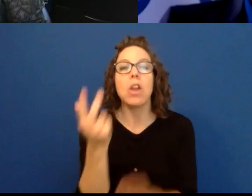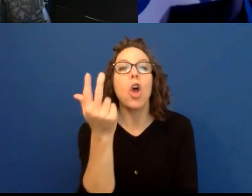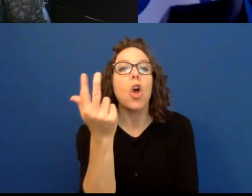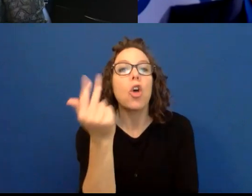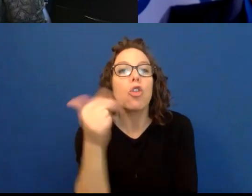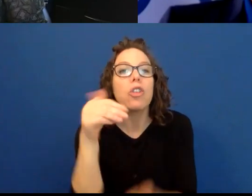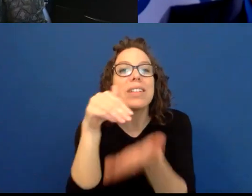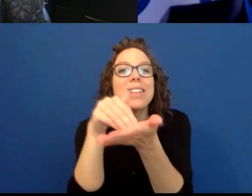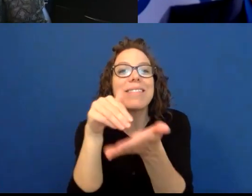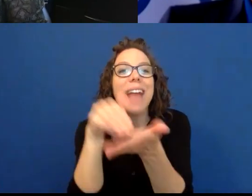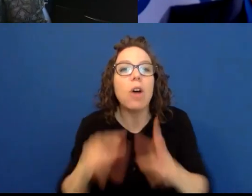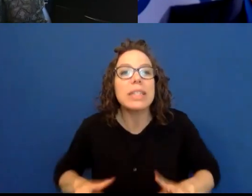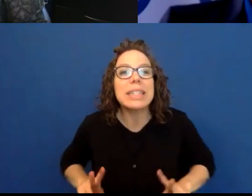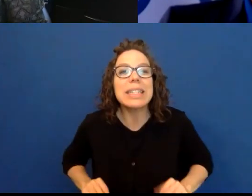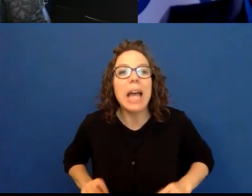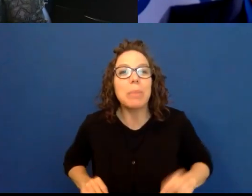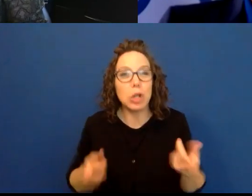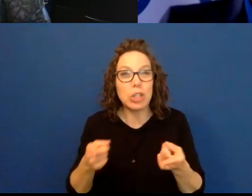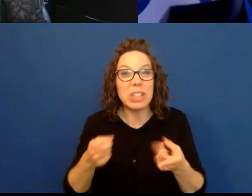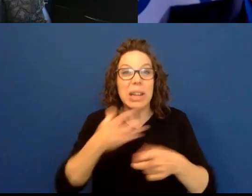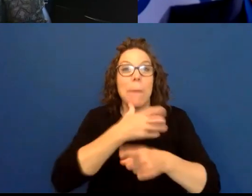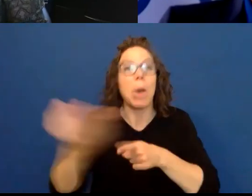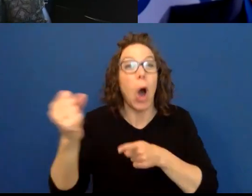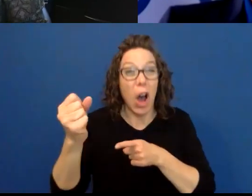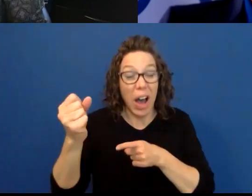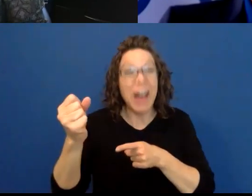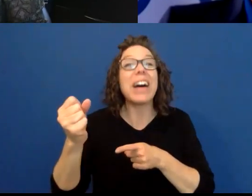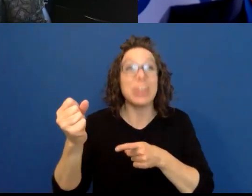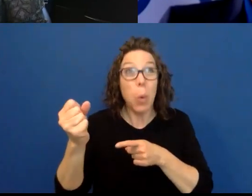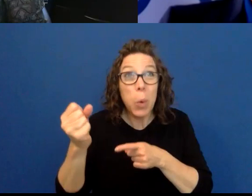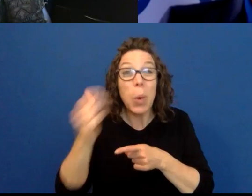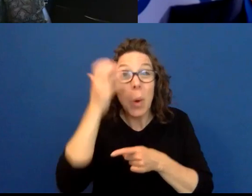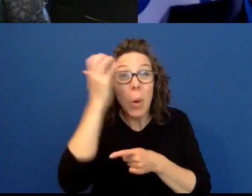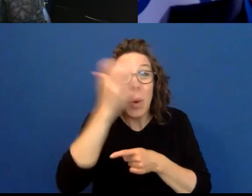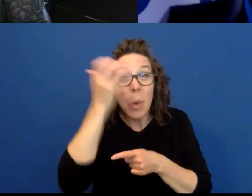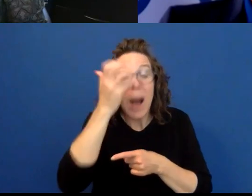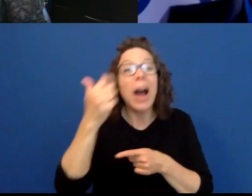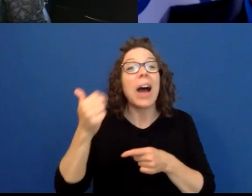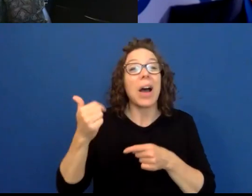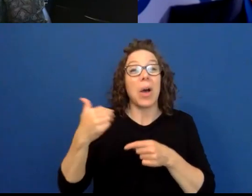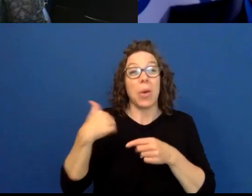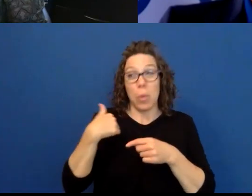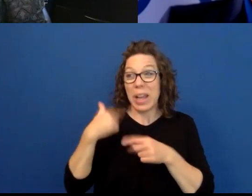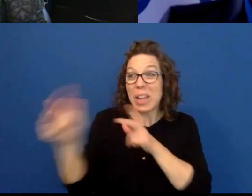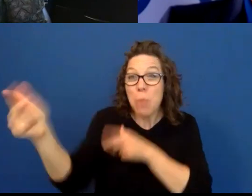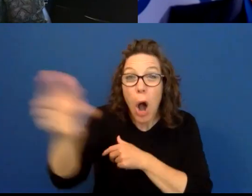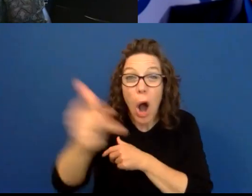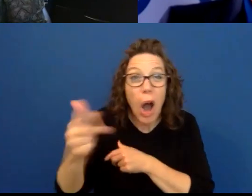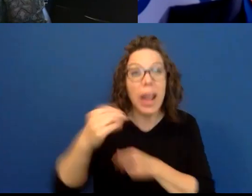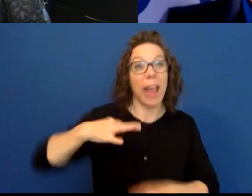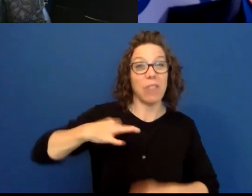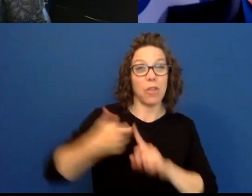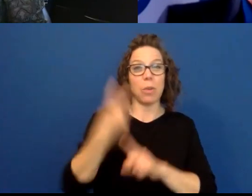13,000 diapers. The health department provided the parking lot and a little organizational help, and volunteers from two